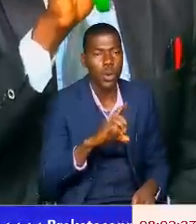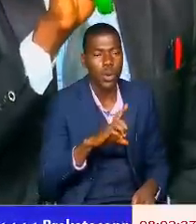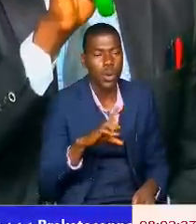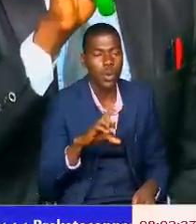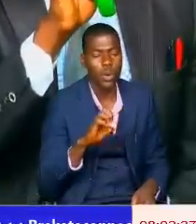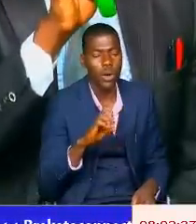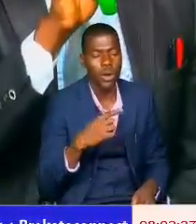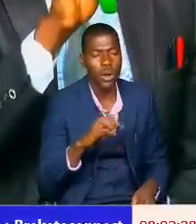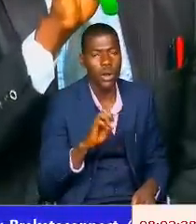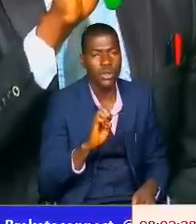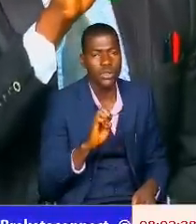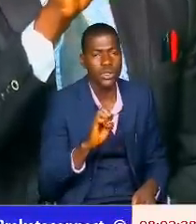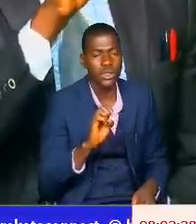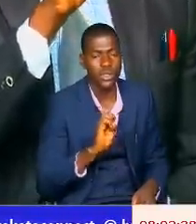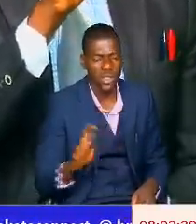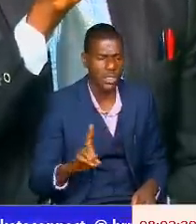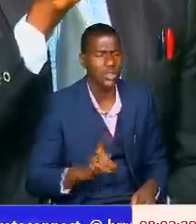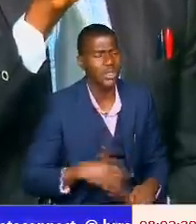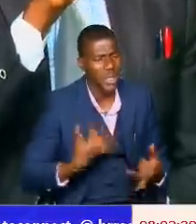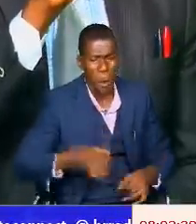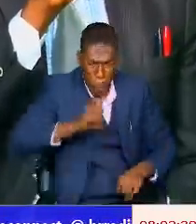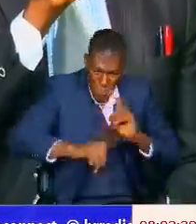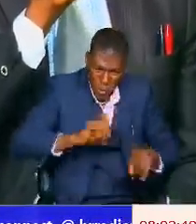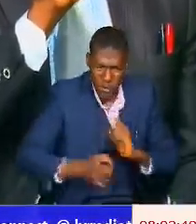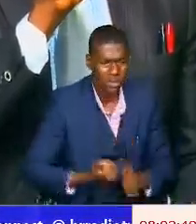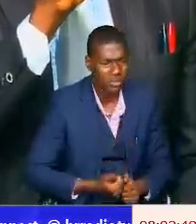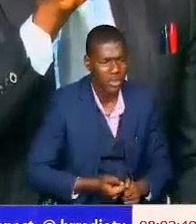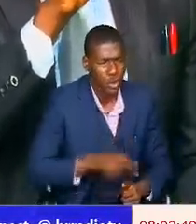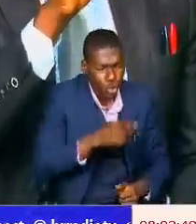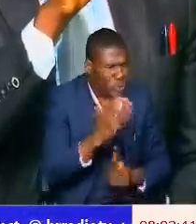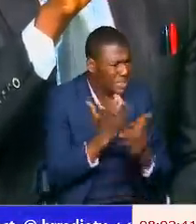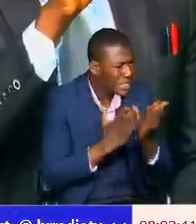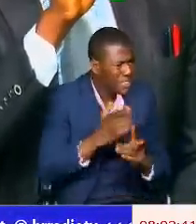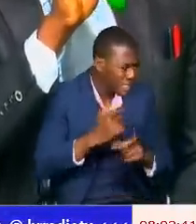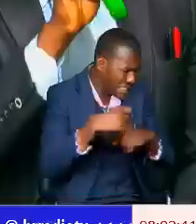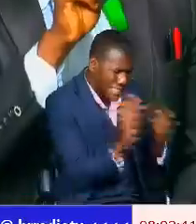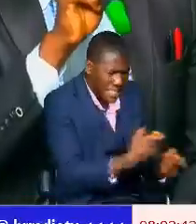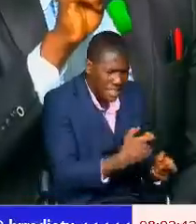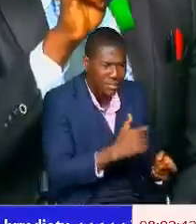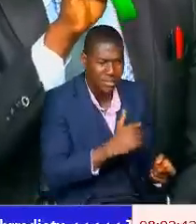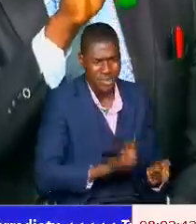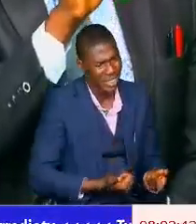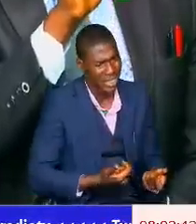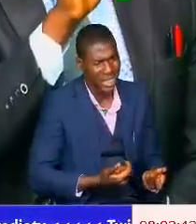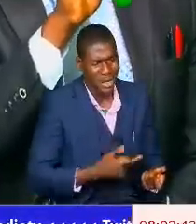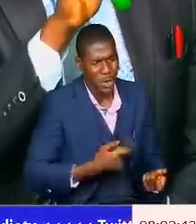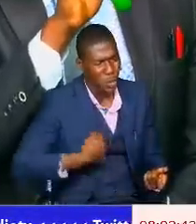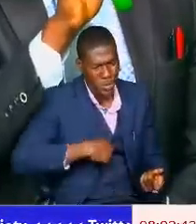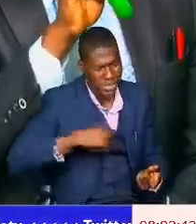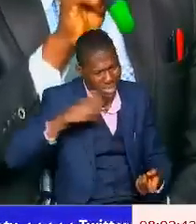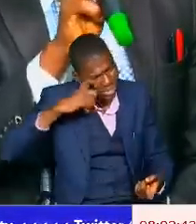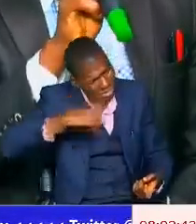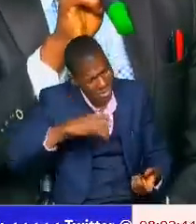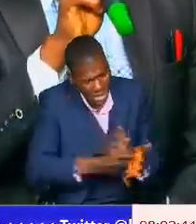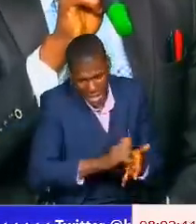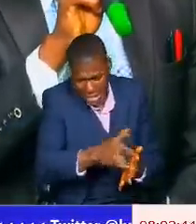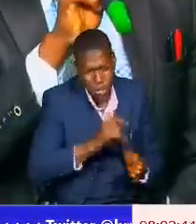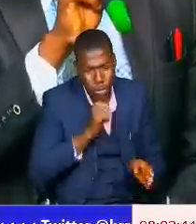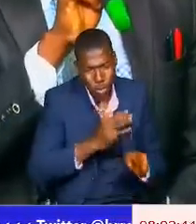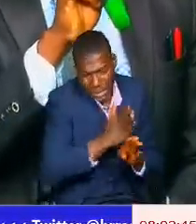serve the public. Question don't come. Talk say the service will not they render to us. Will they see comma